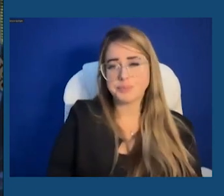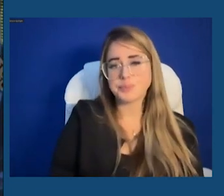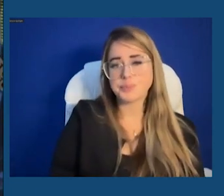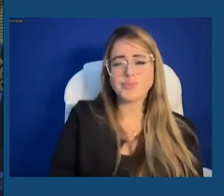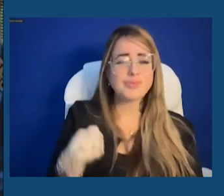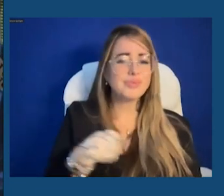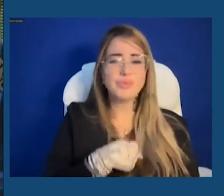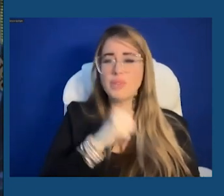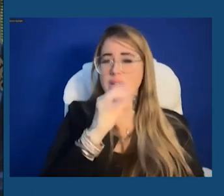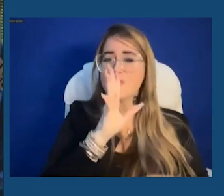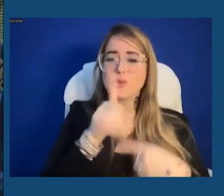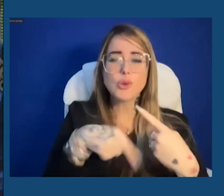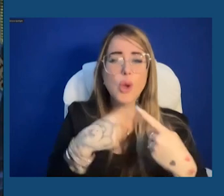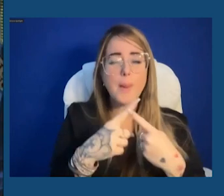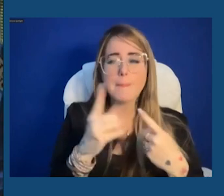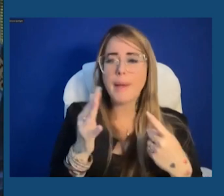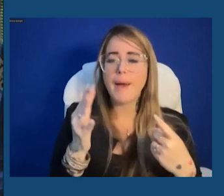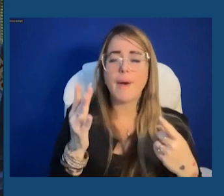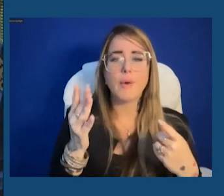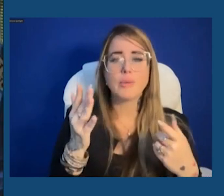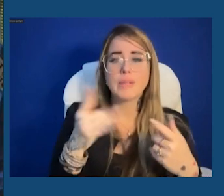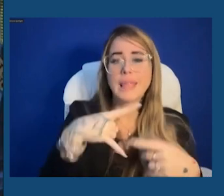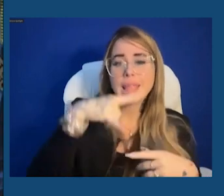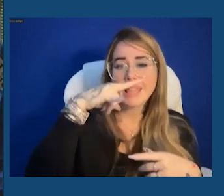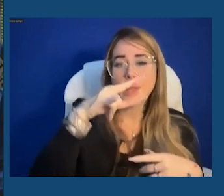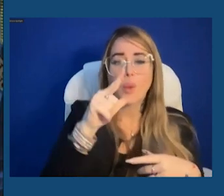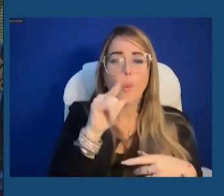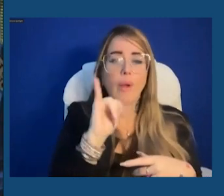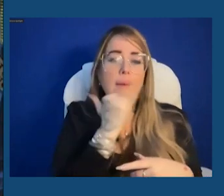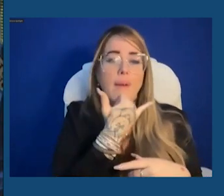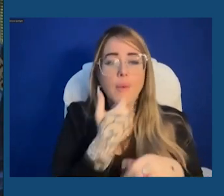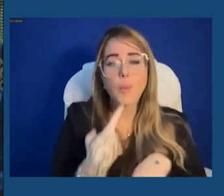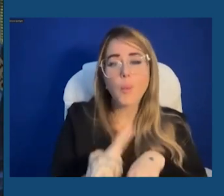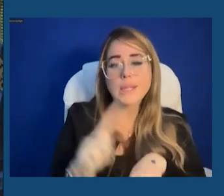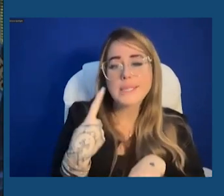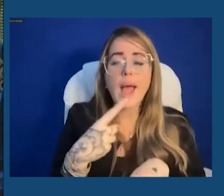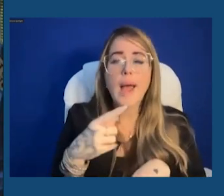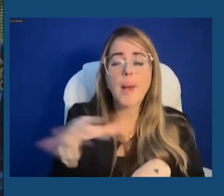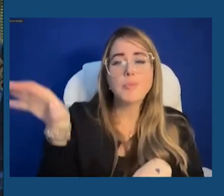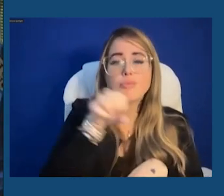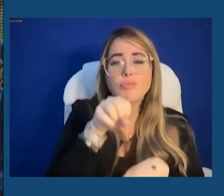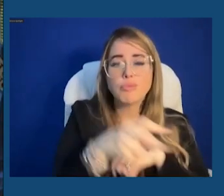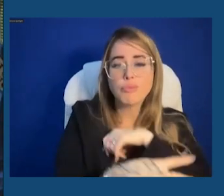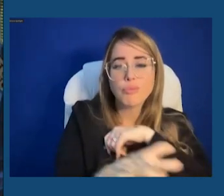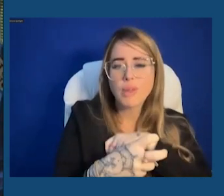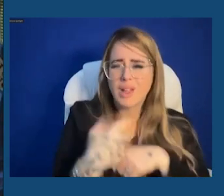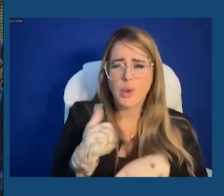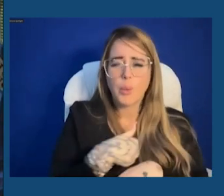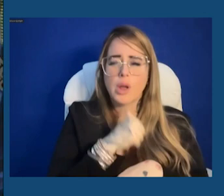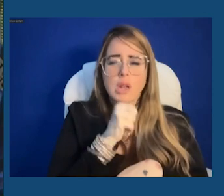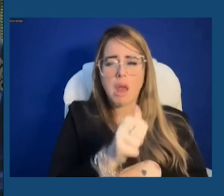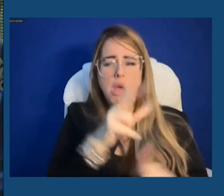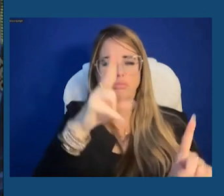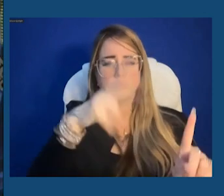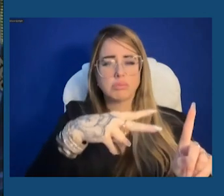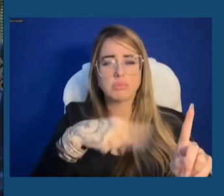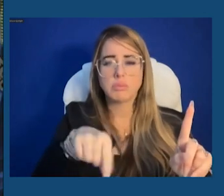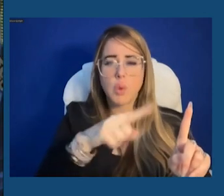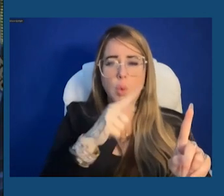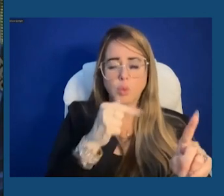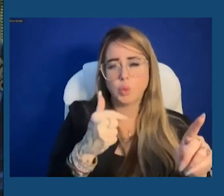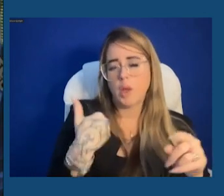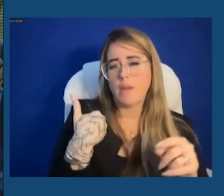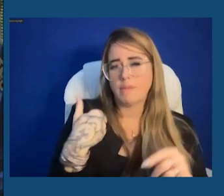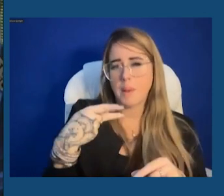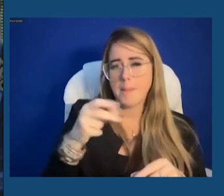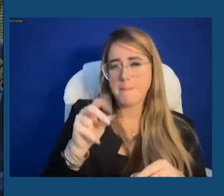about, a kid who makes a mistake one time. We're not criminalizing poverty here. We really are focused on what has become